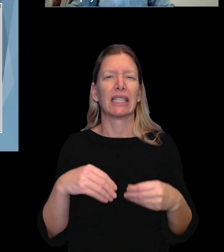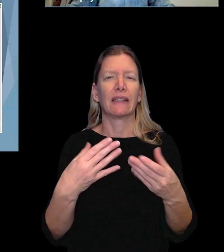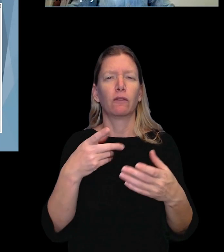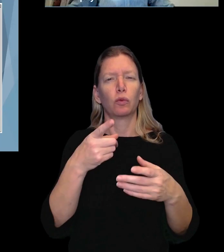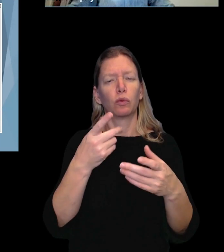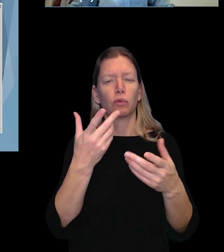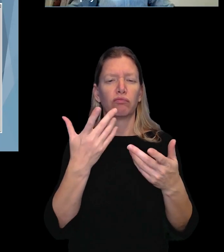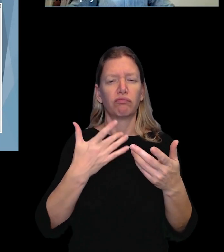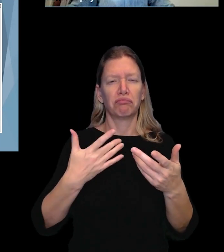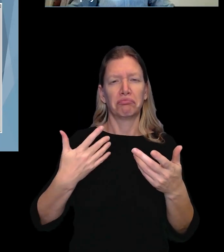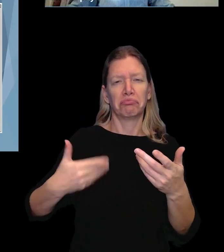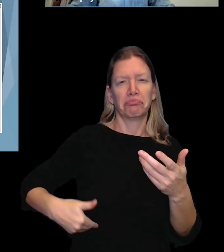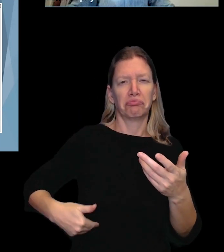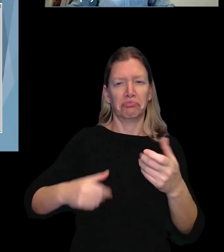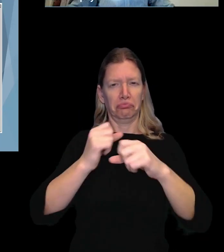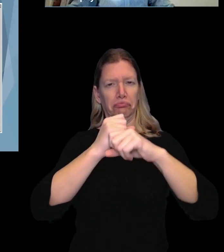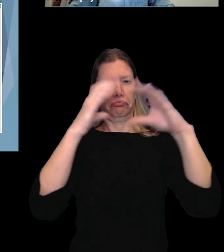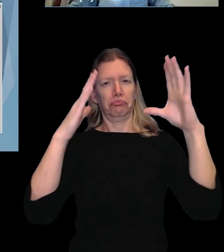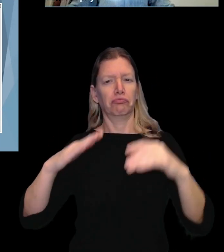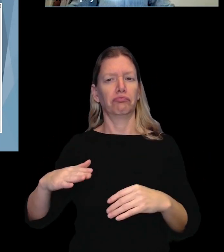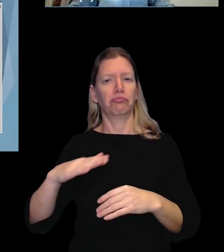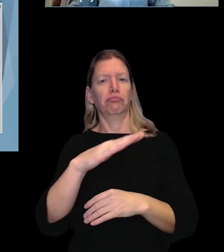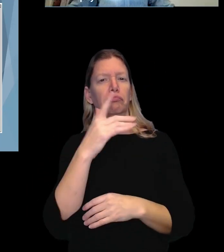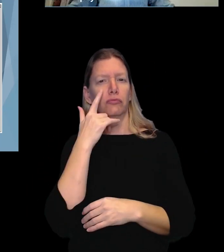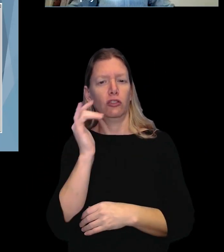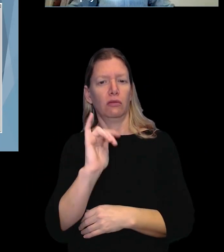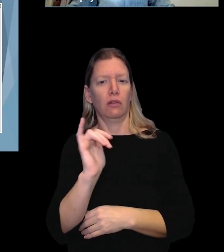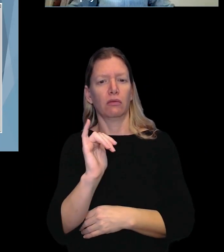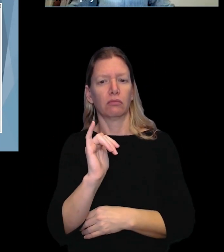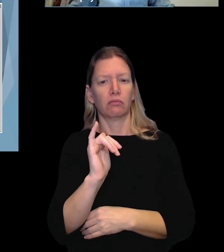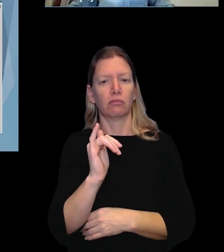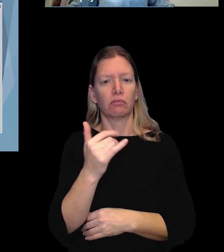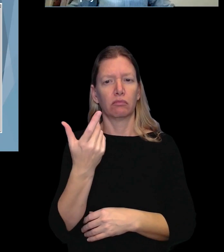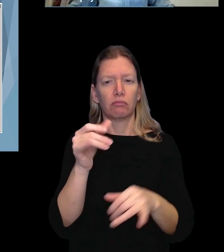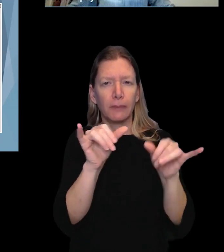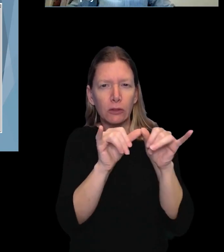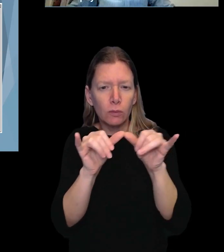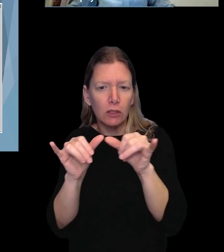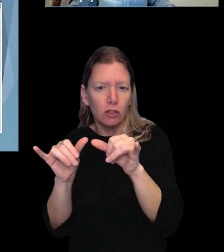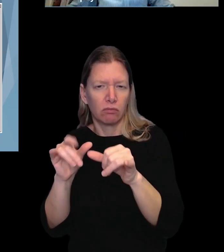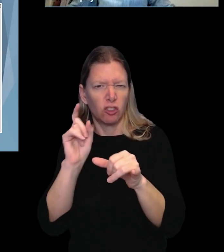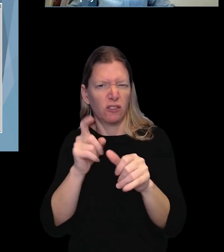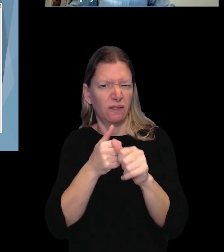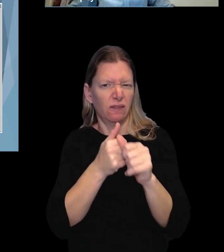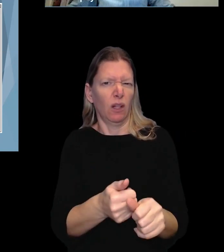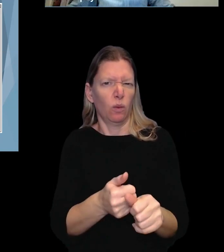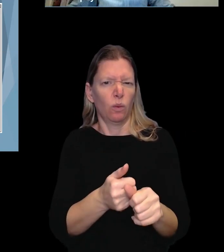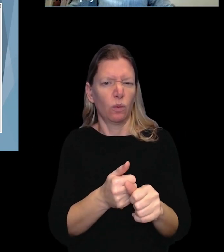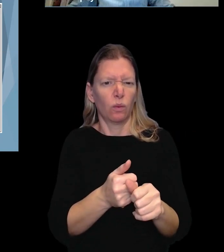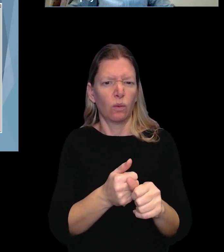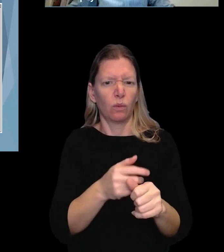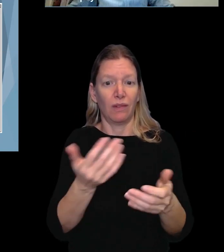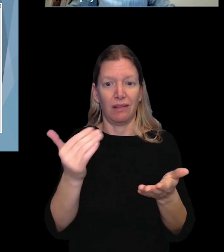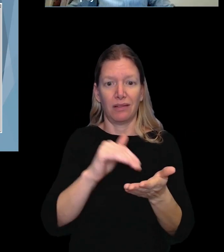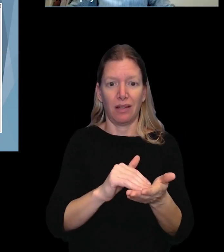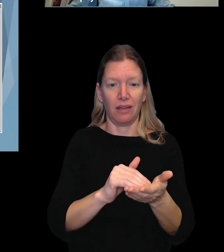So just to give you a little bit more of a sense of what a ramp should look like, or the parameters that a